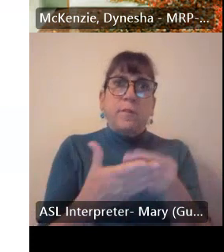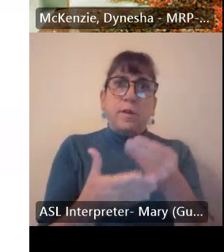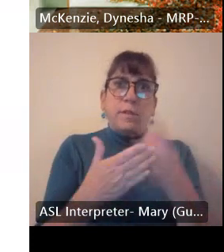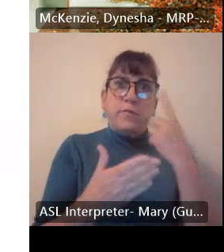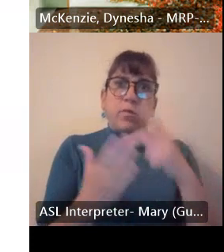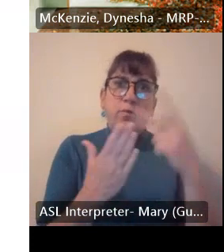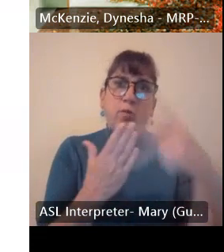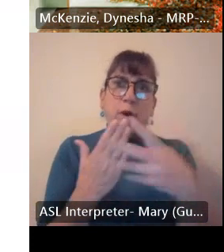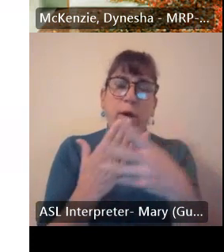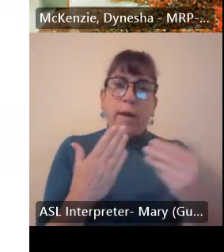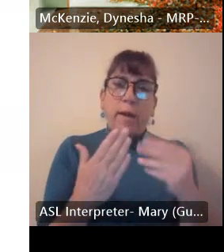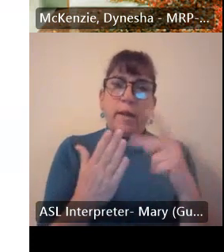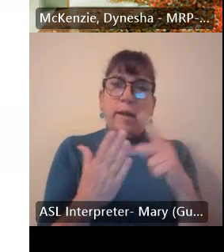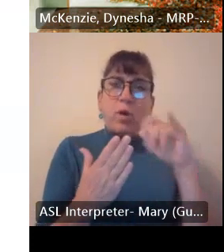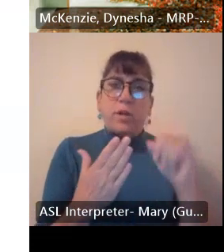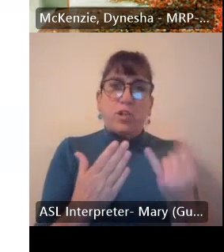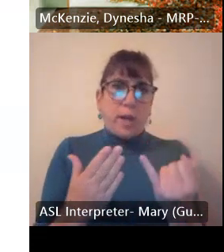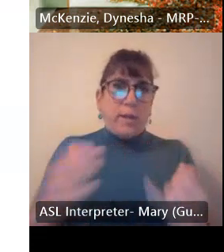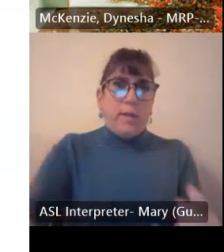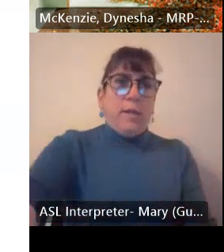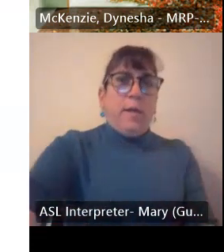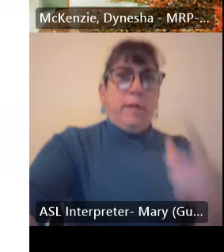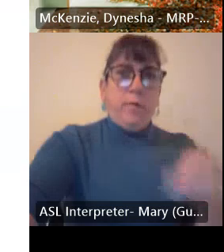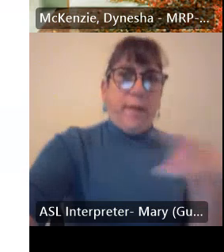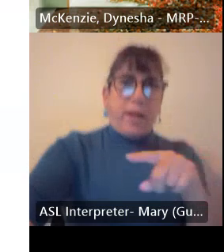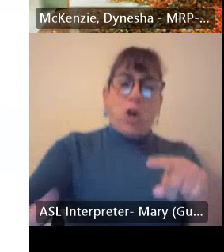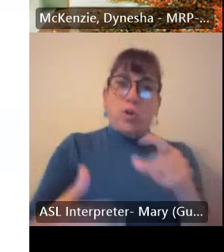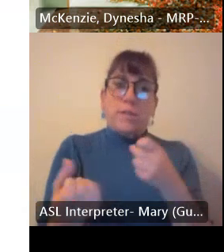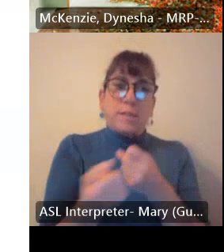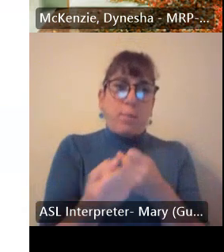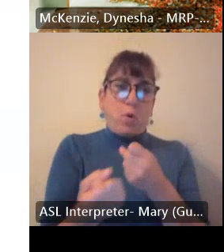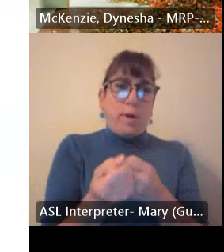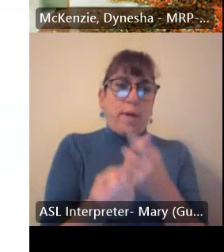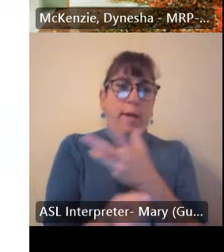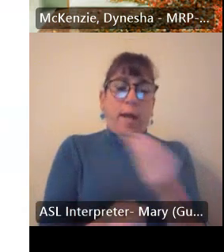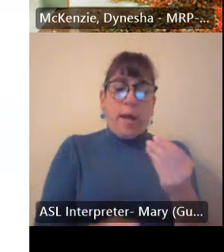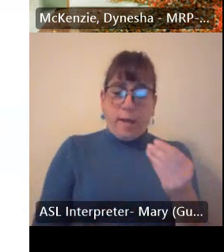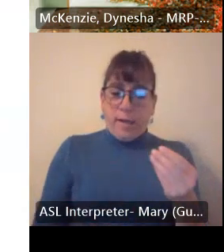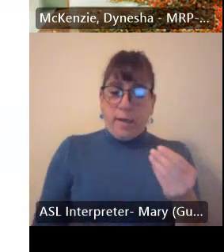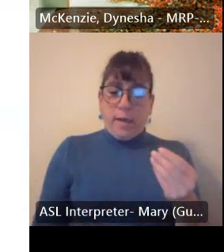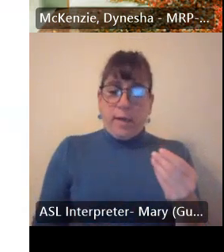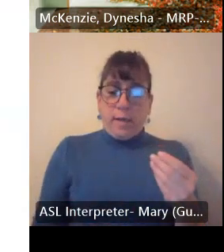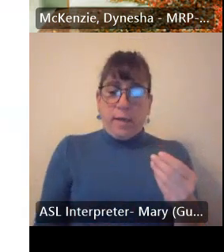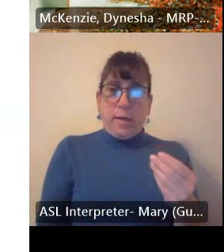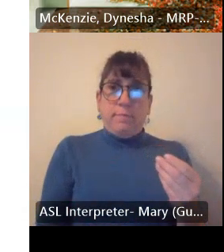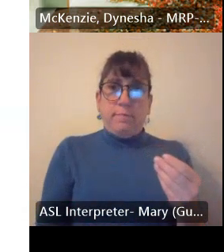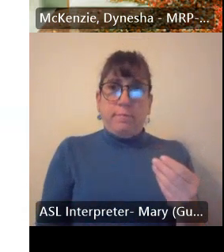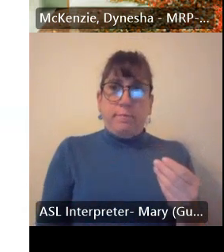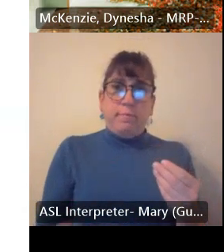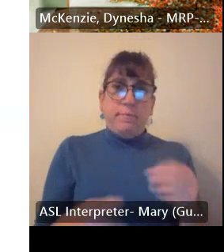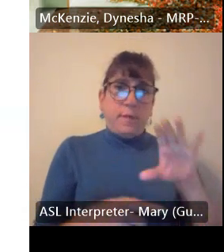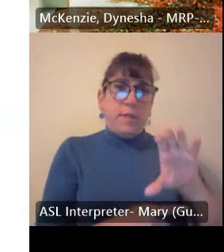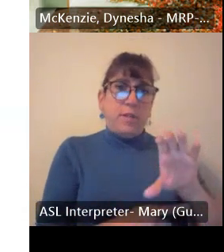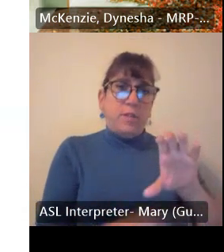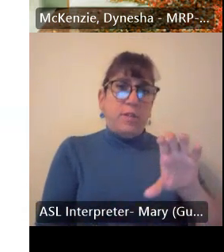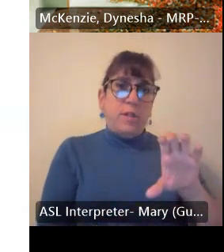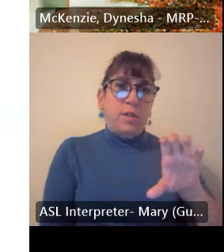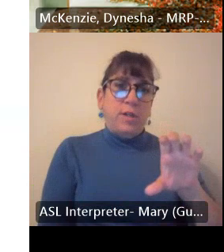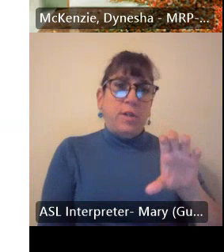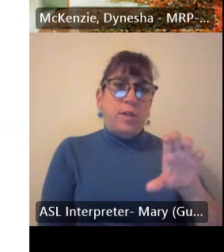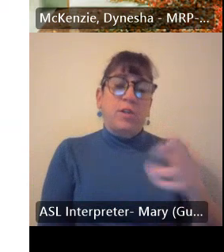programs and projects that they are supporting. And as Shalini